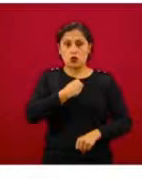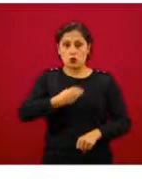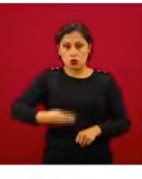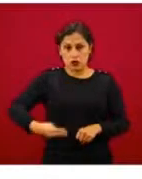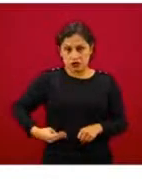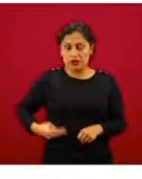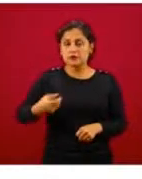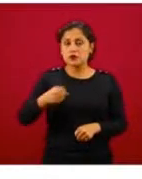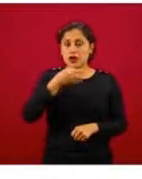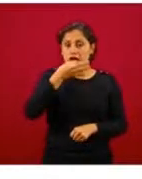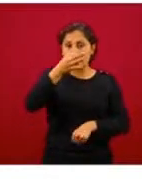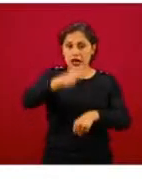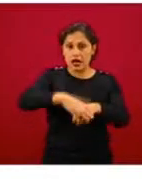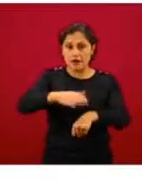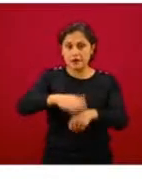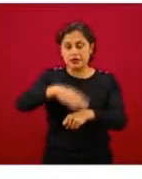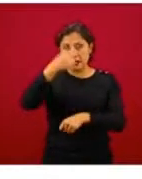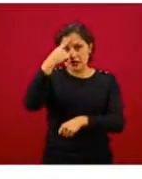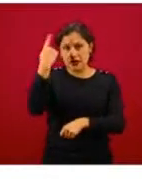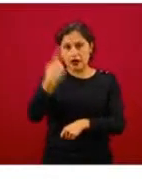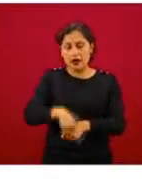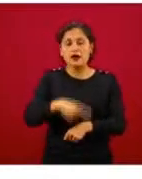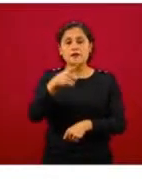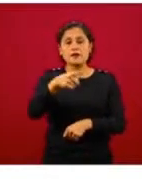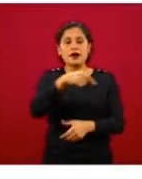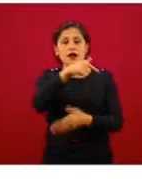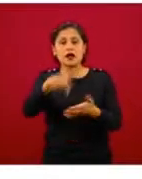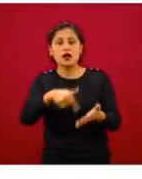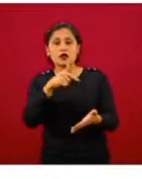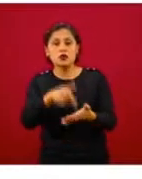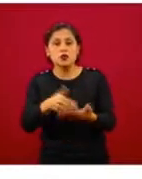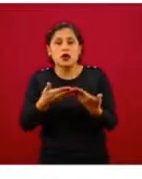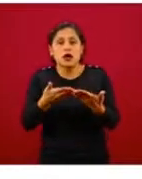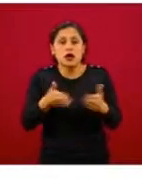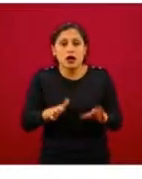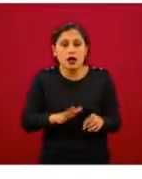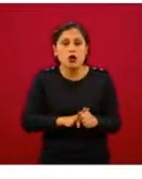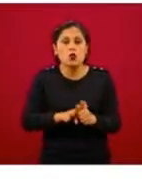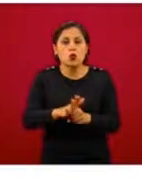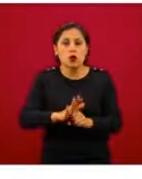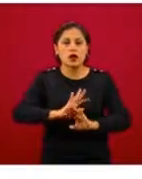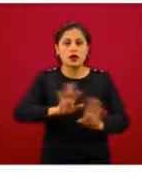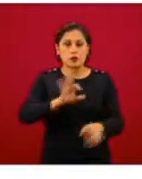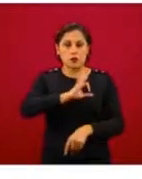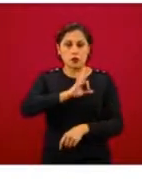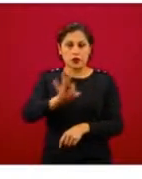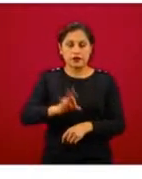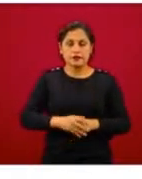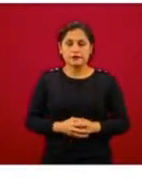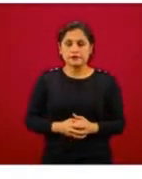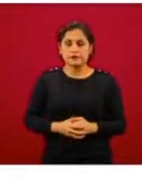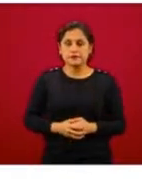online. It also tells you about what level of health alert we're on.